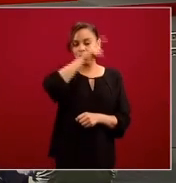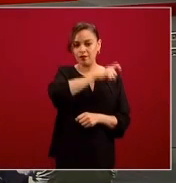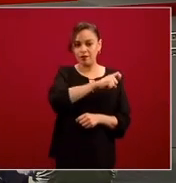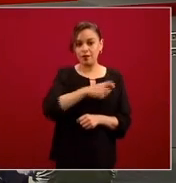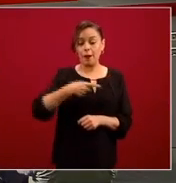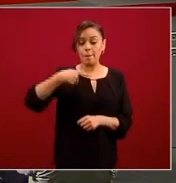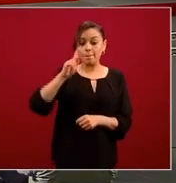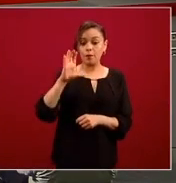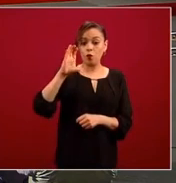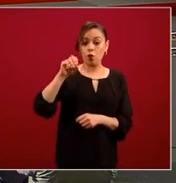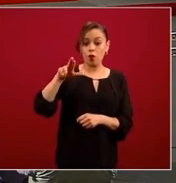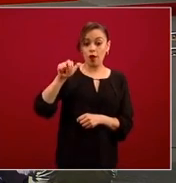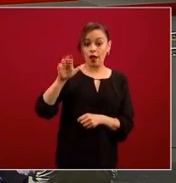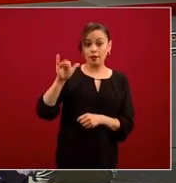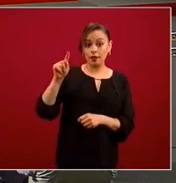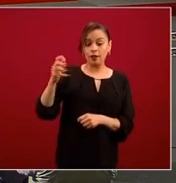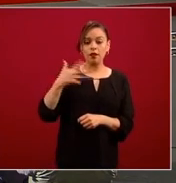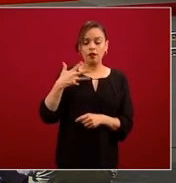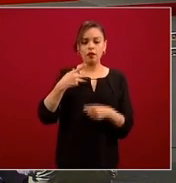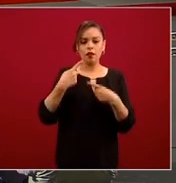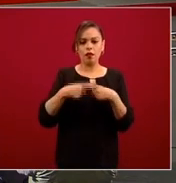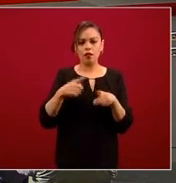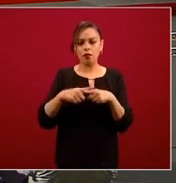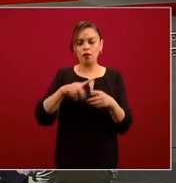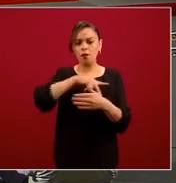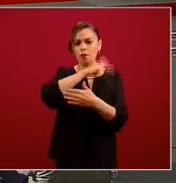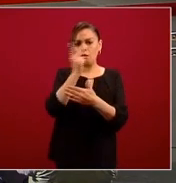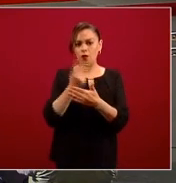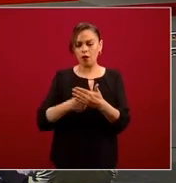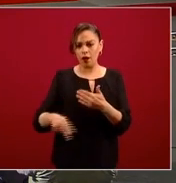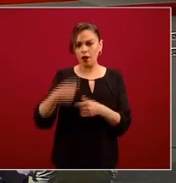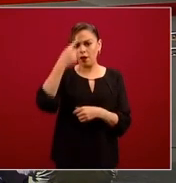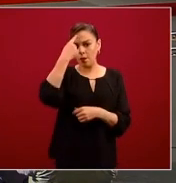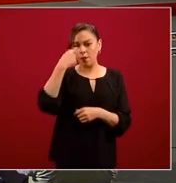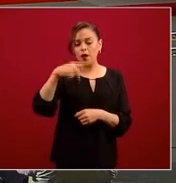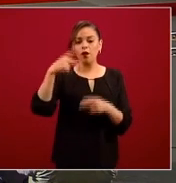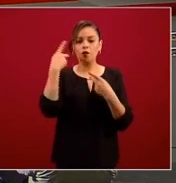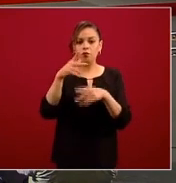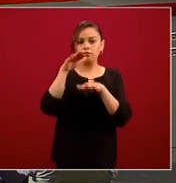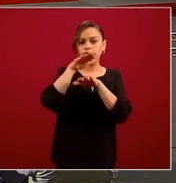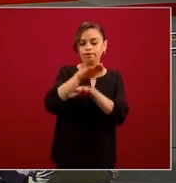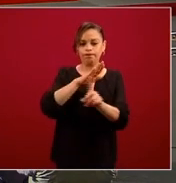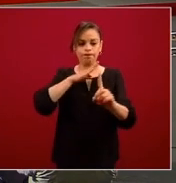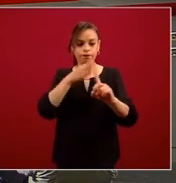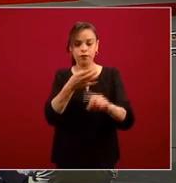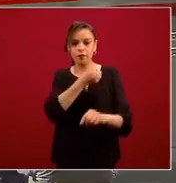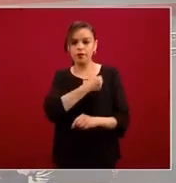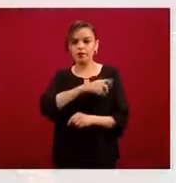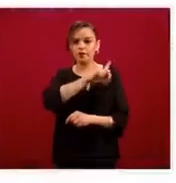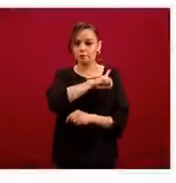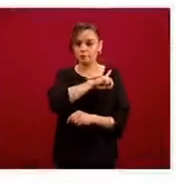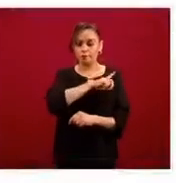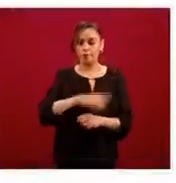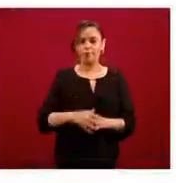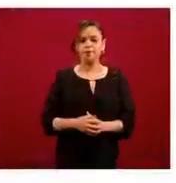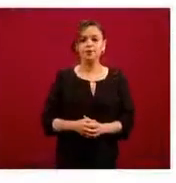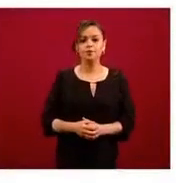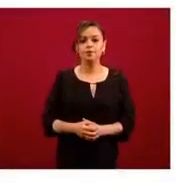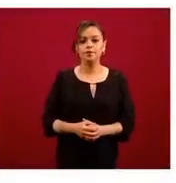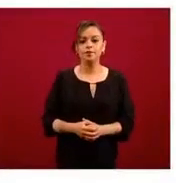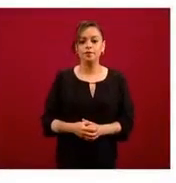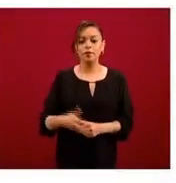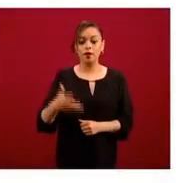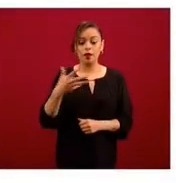more challenged in the face of a pandemic like the one we're dealing with. However, we have been articulating these resources through